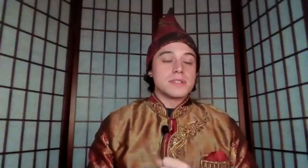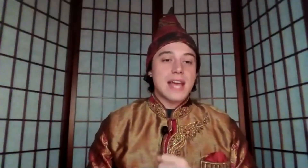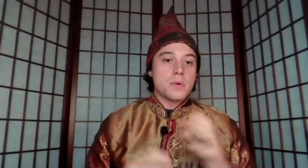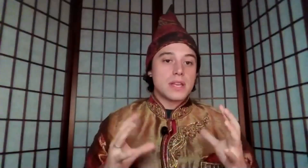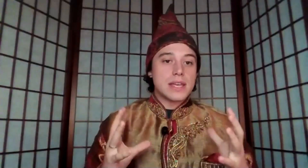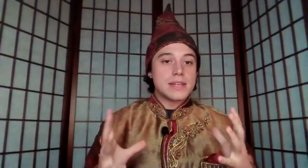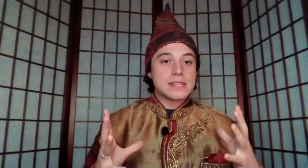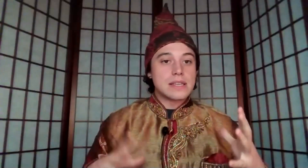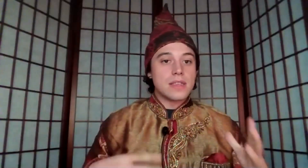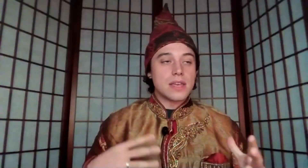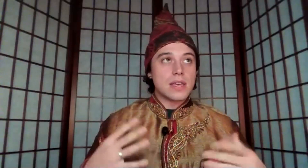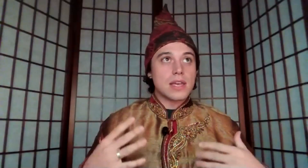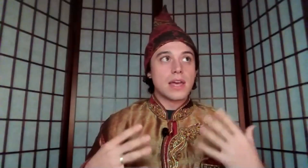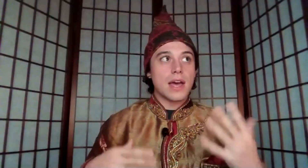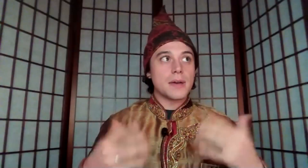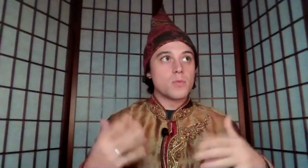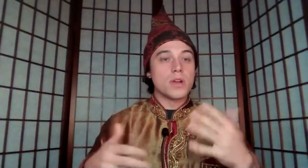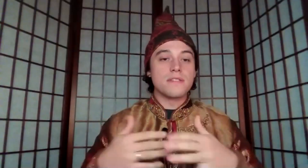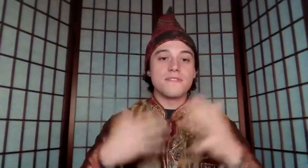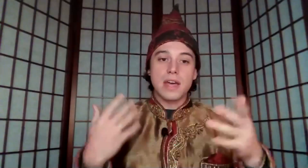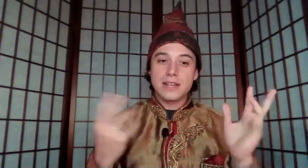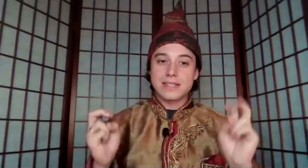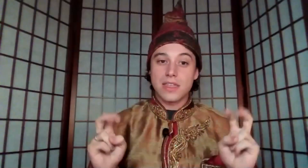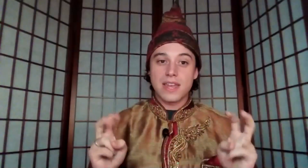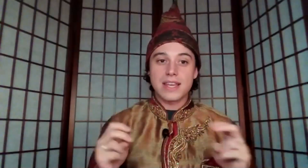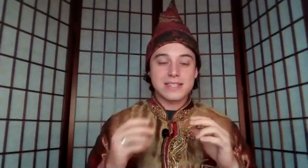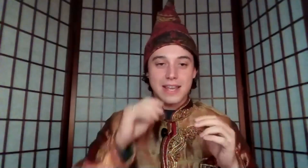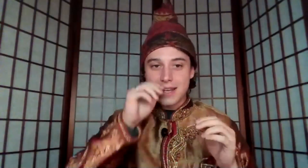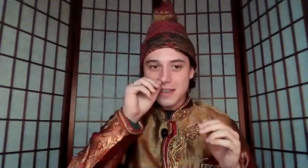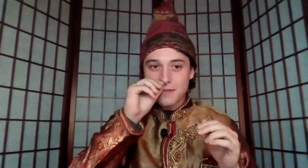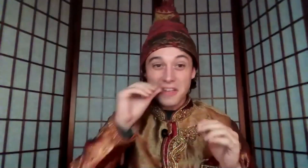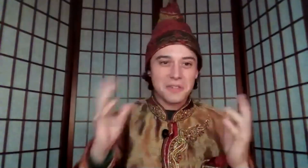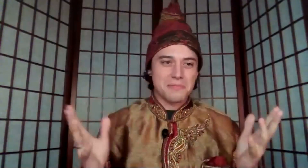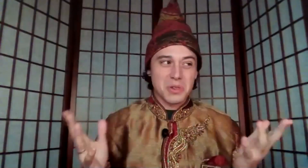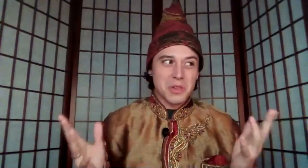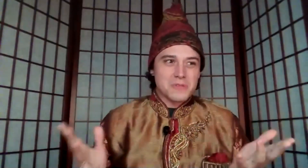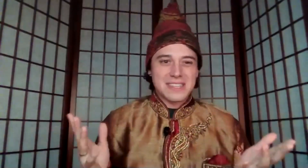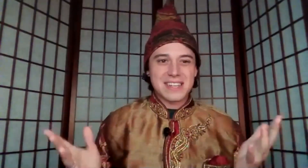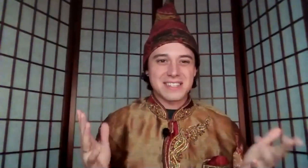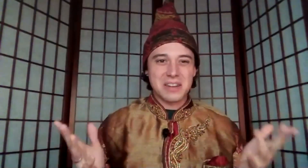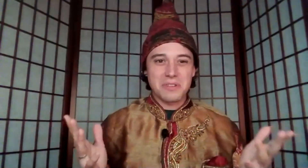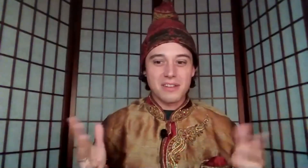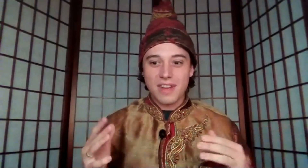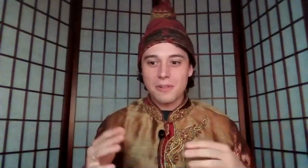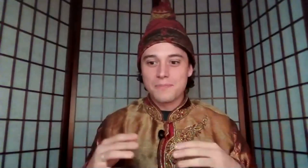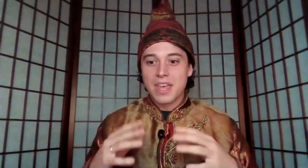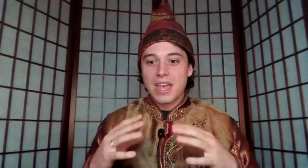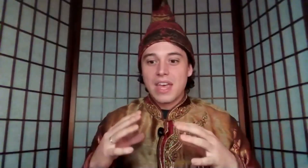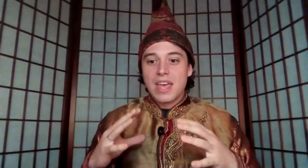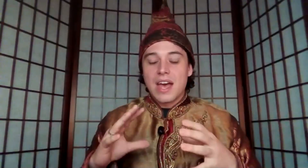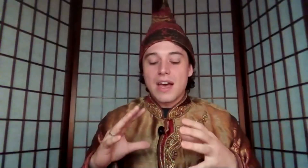way. So Samhain is the where the veil is thinnest, and I say veil loosely because it's not really a